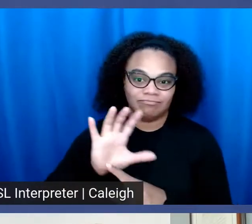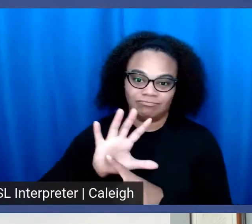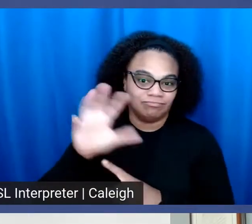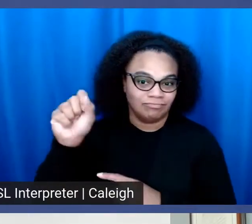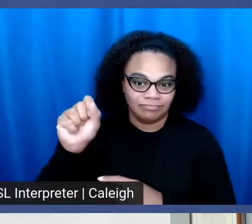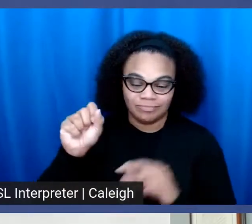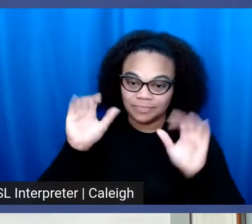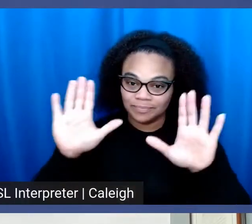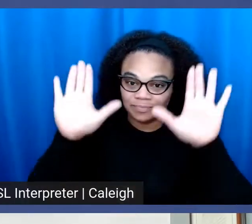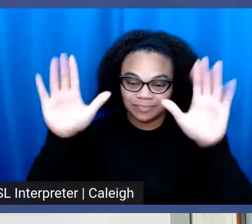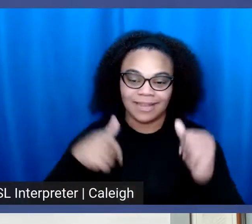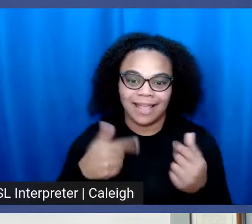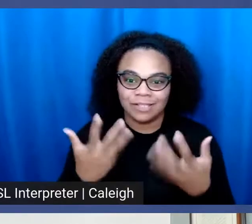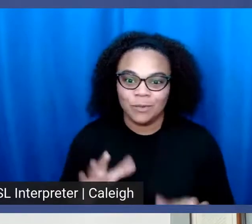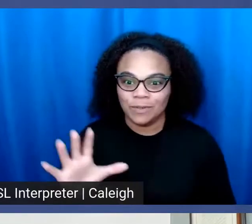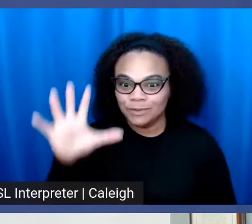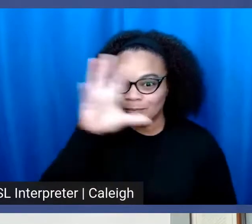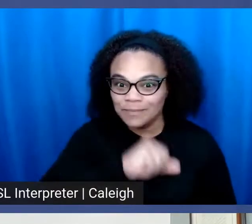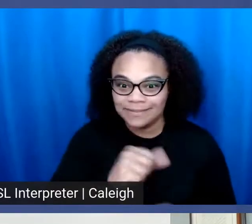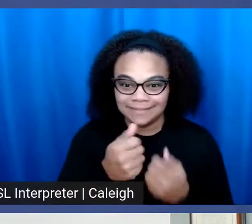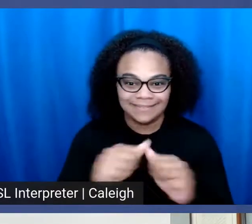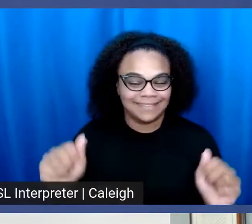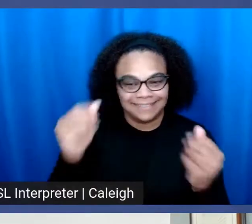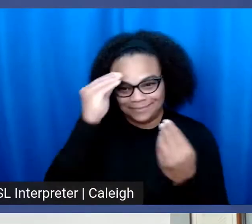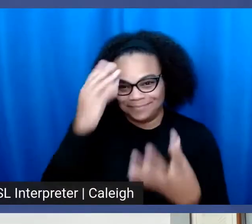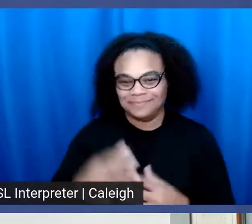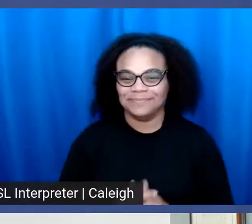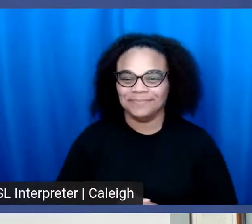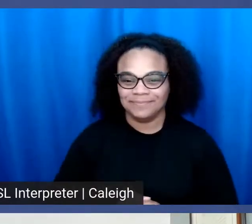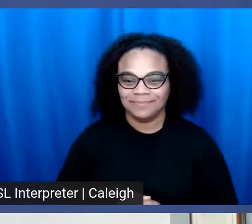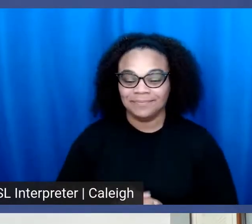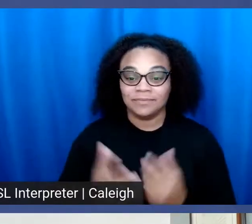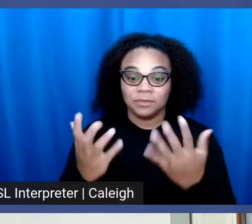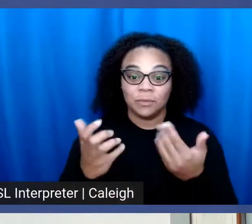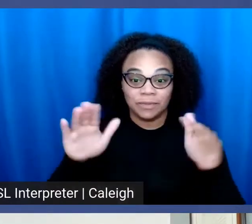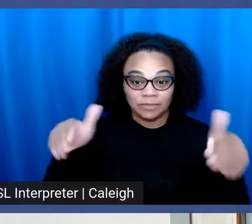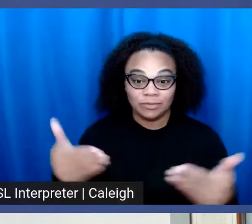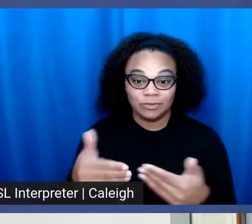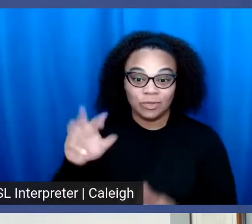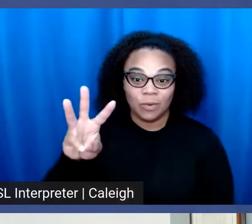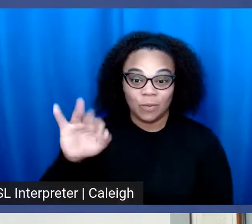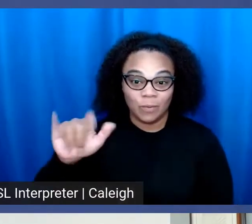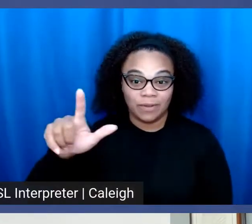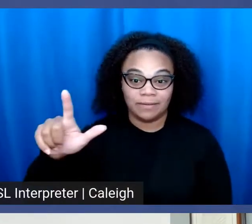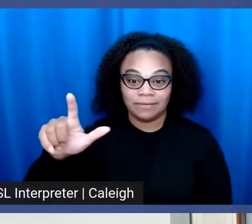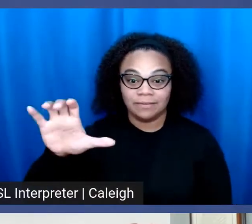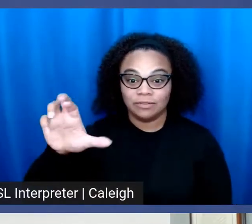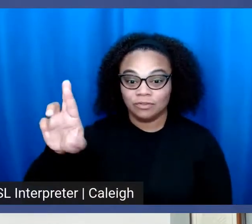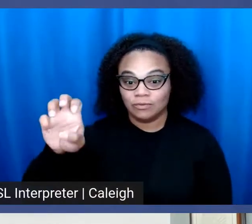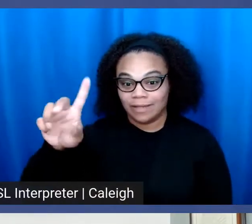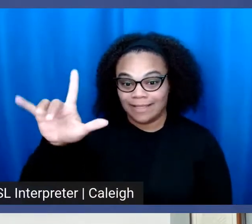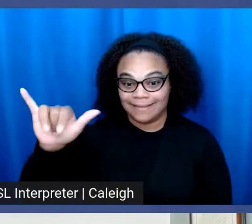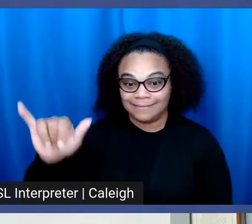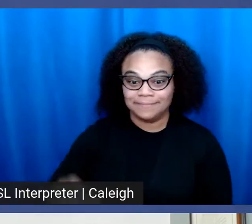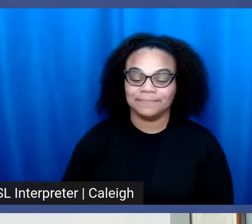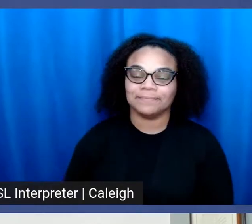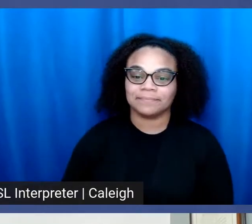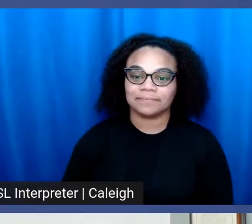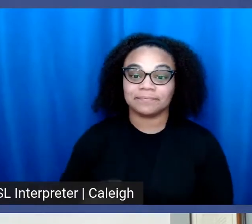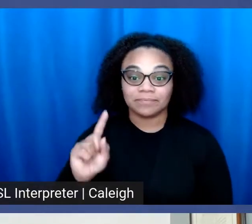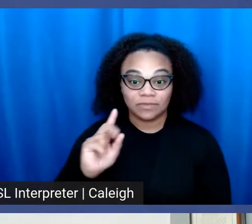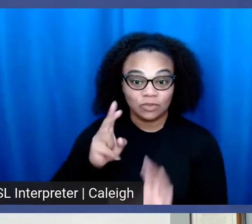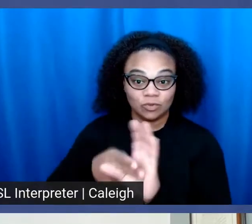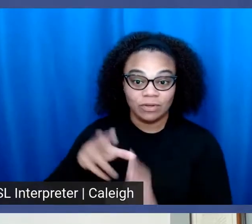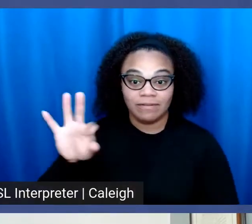miss one thing. So I want to introduce you to Will Creeley. Since joining FIRE